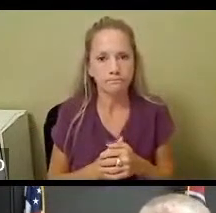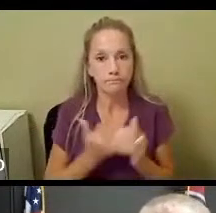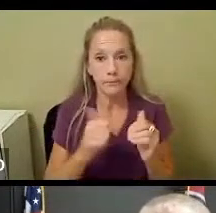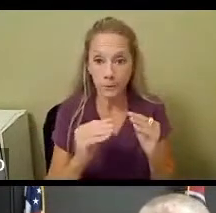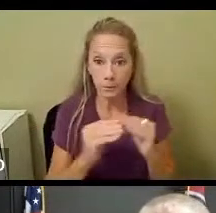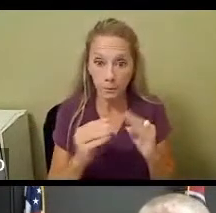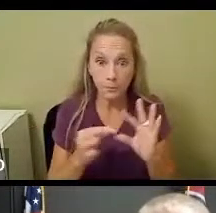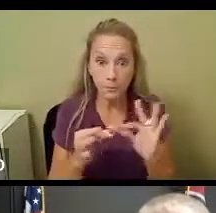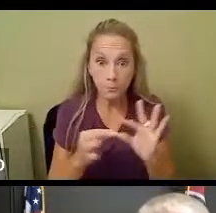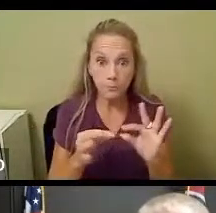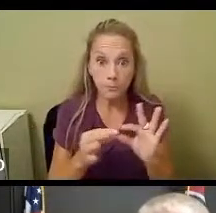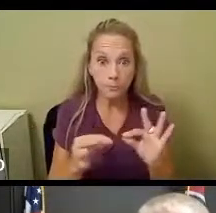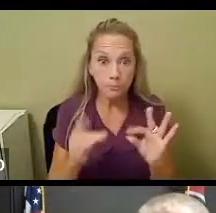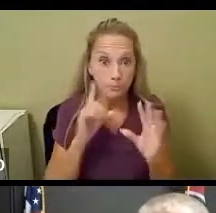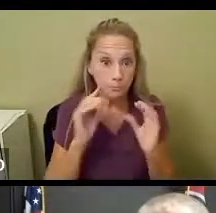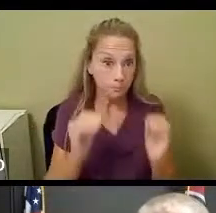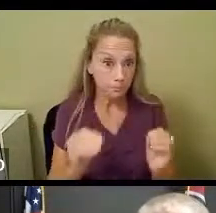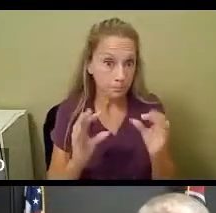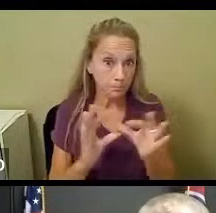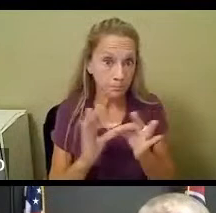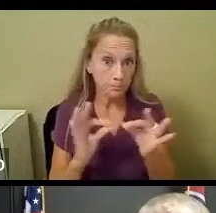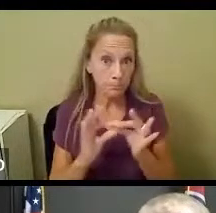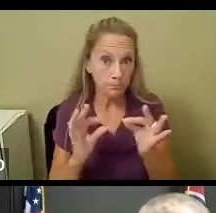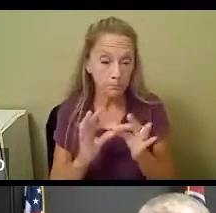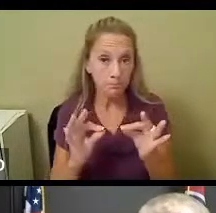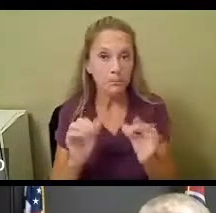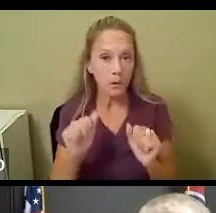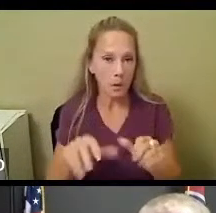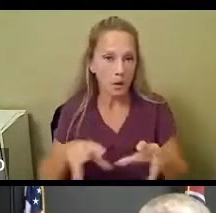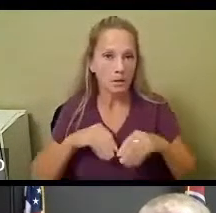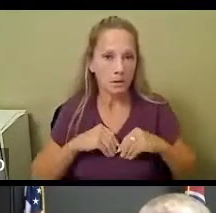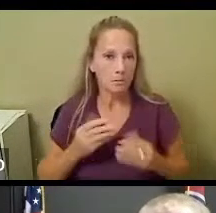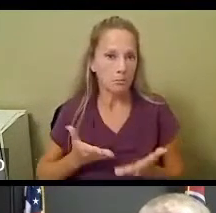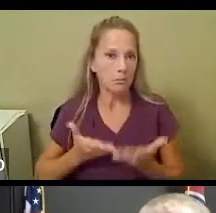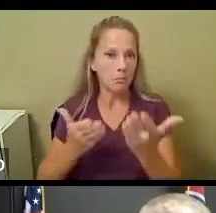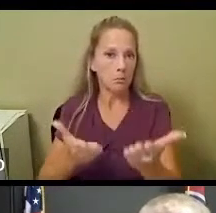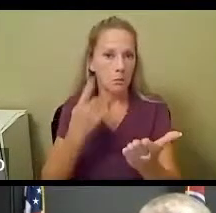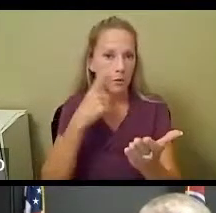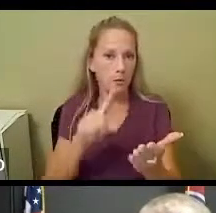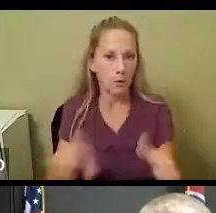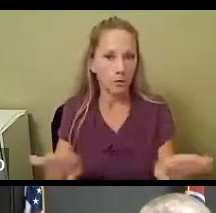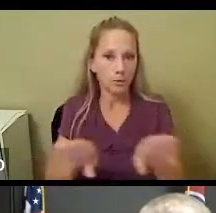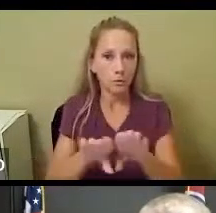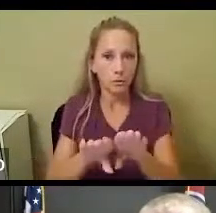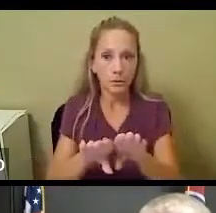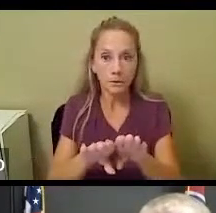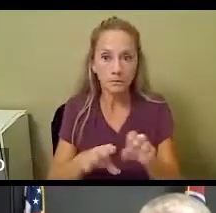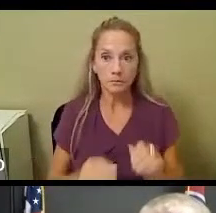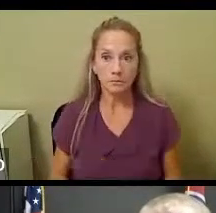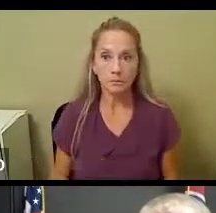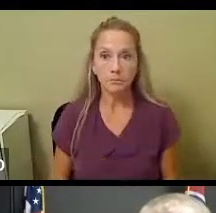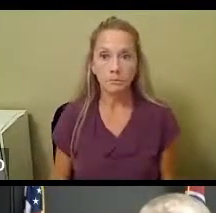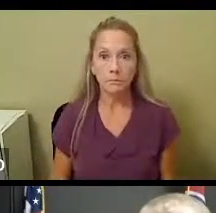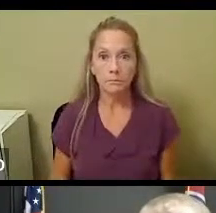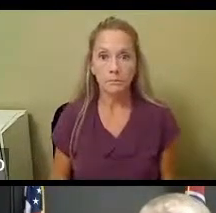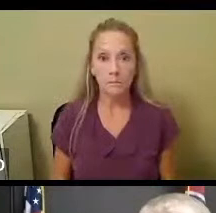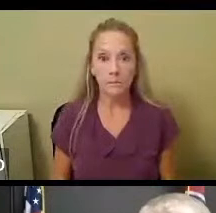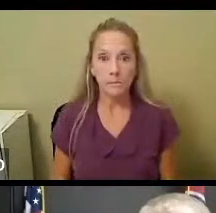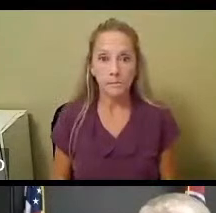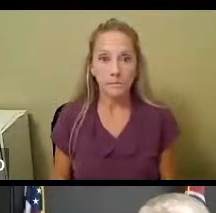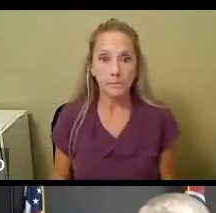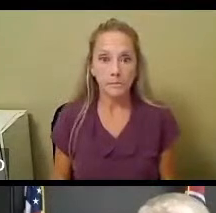not, if there's no other comments today, we can accept a motion for adjournment. Comments about any of that?